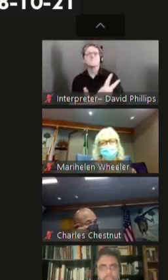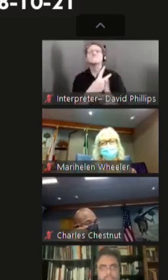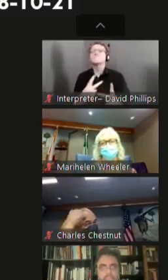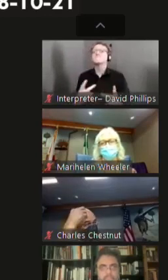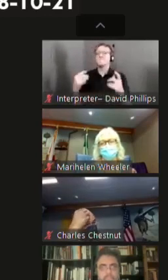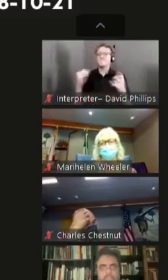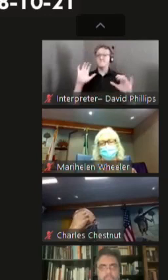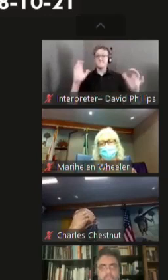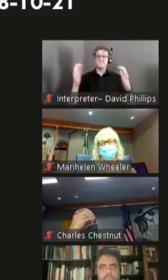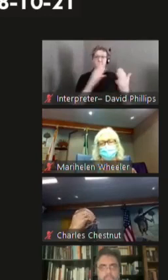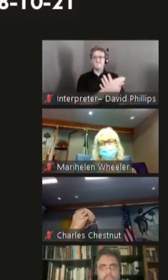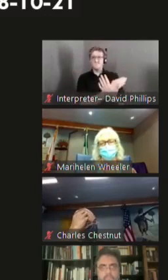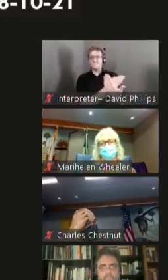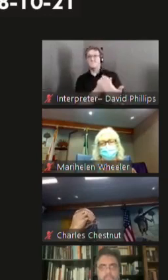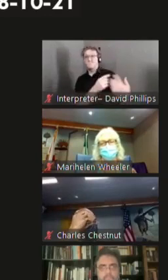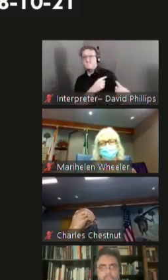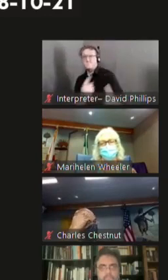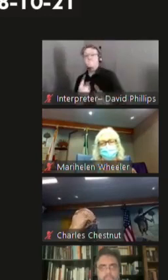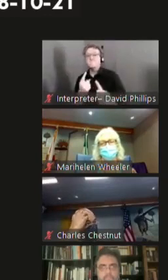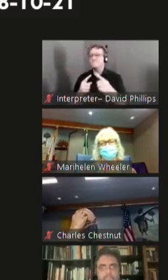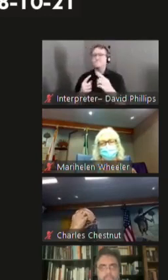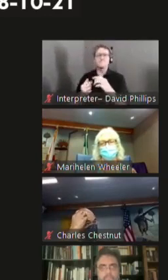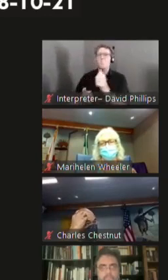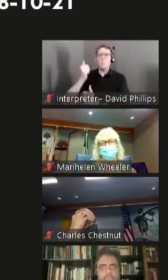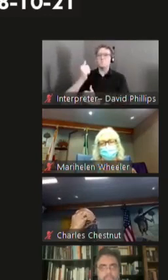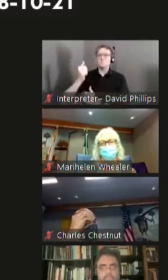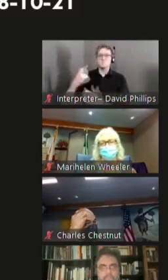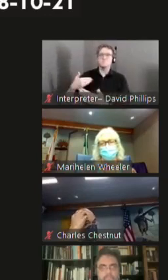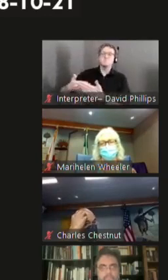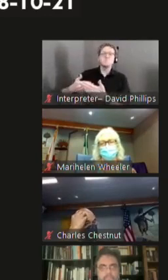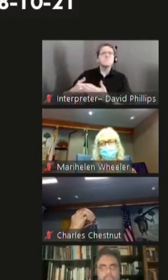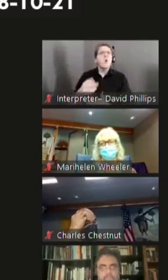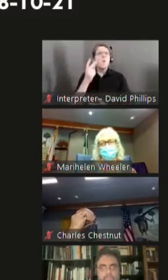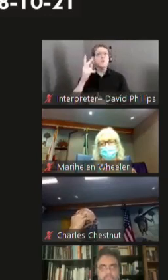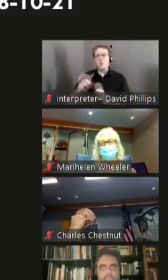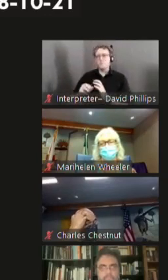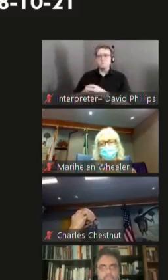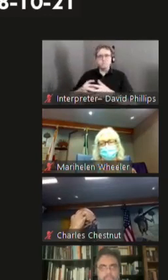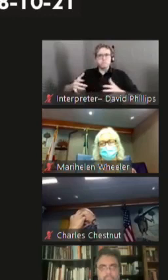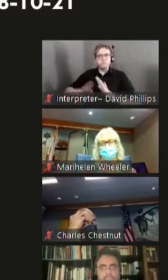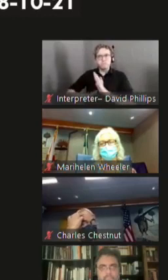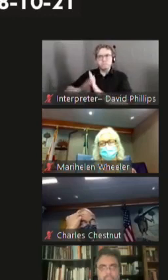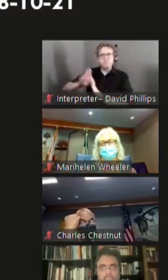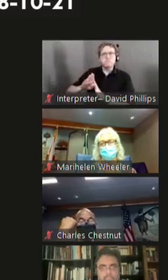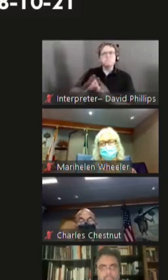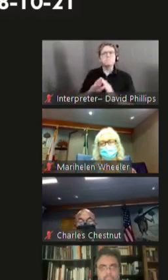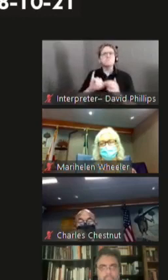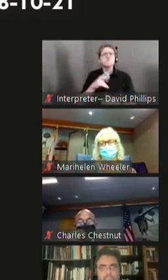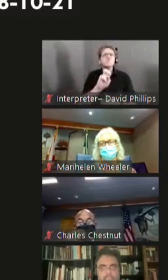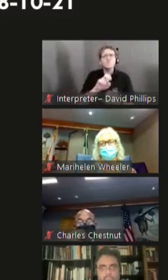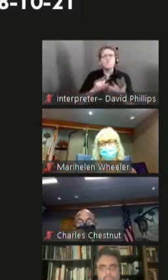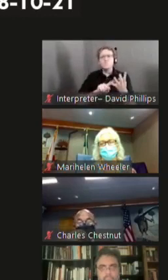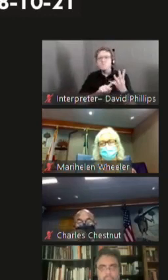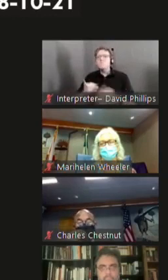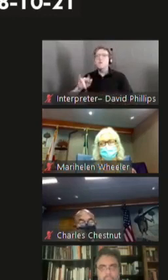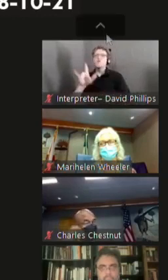comes at new cases per capita. We really started to see this surge in the end of June, early July, start to pick up steam. To put this